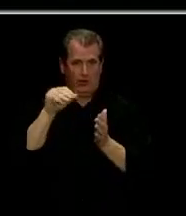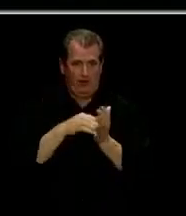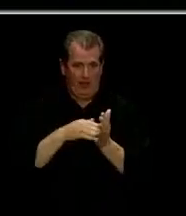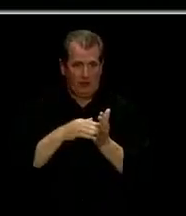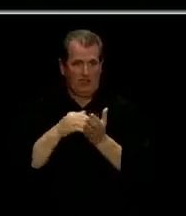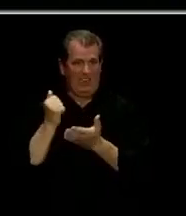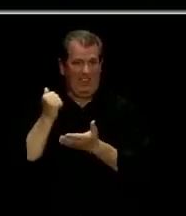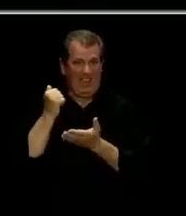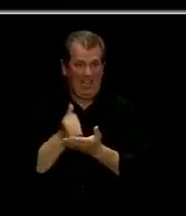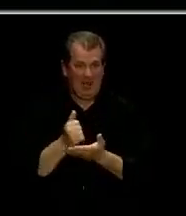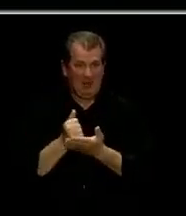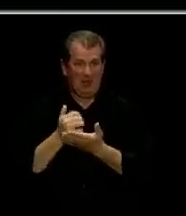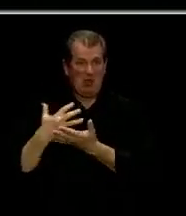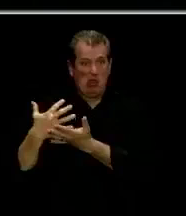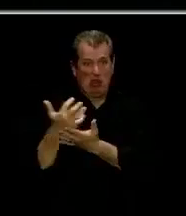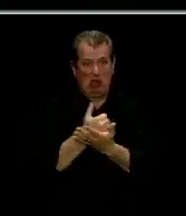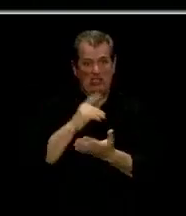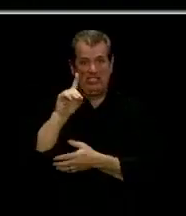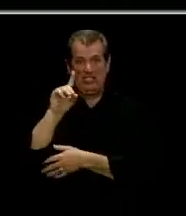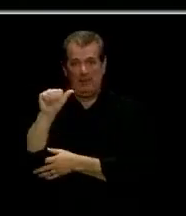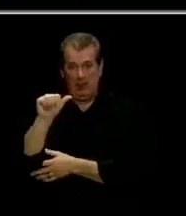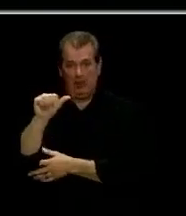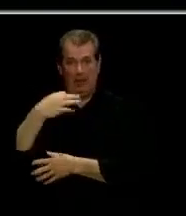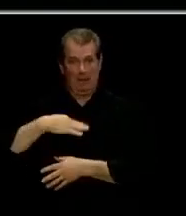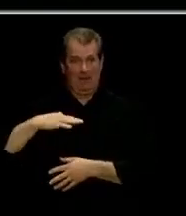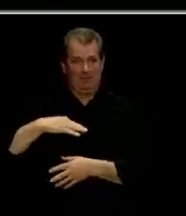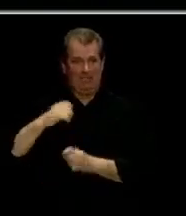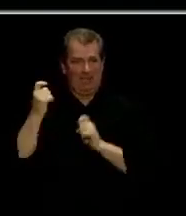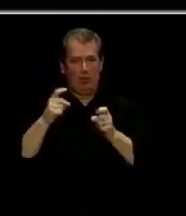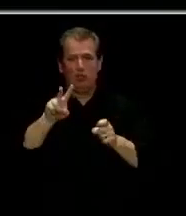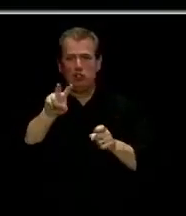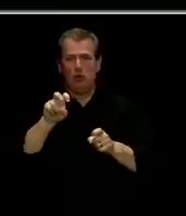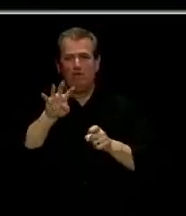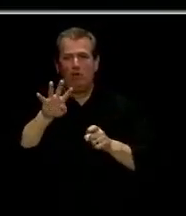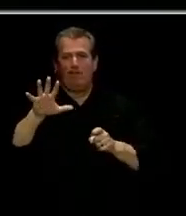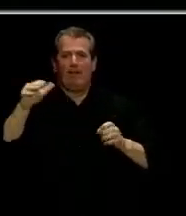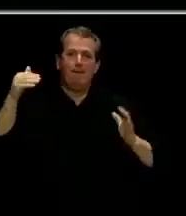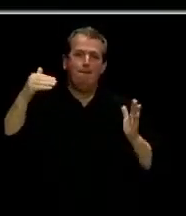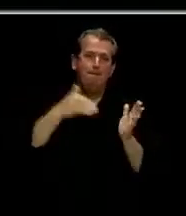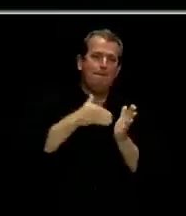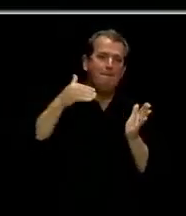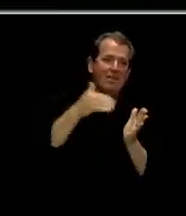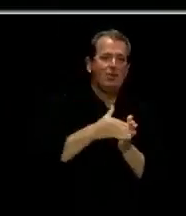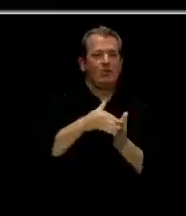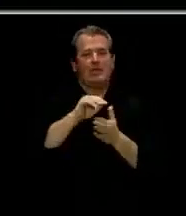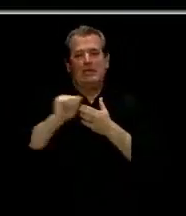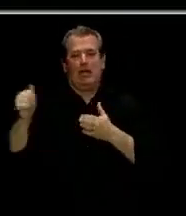benefits, and they got $245 million in their pockets, all right?